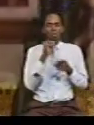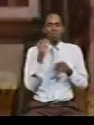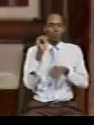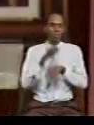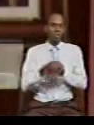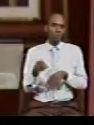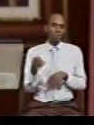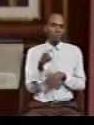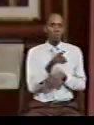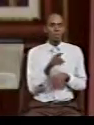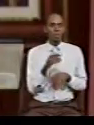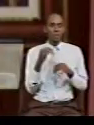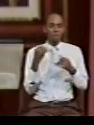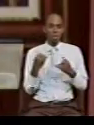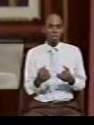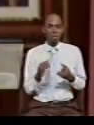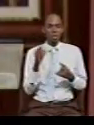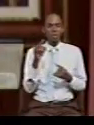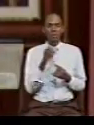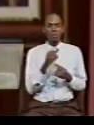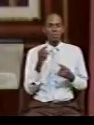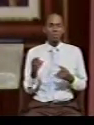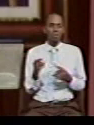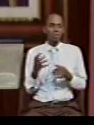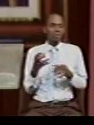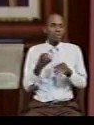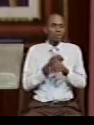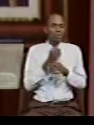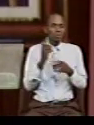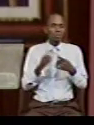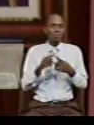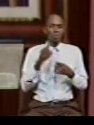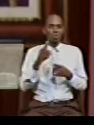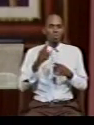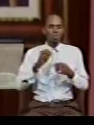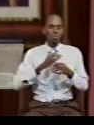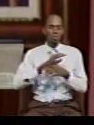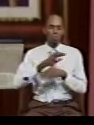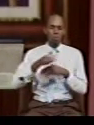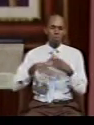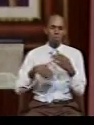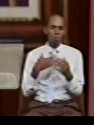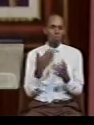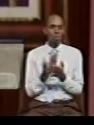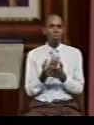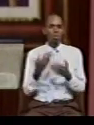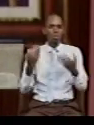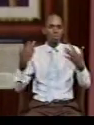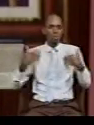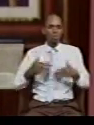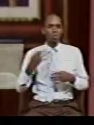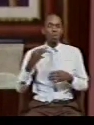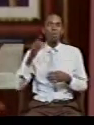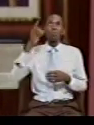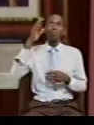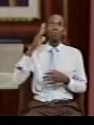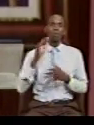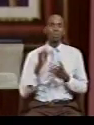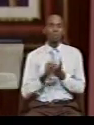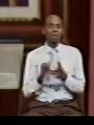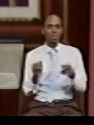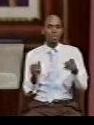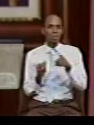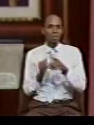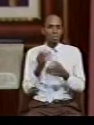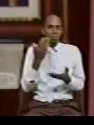Wherefore, take unto you the whole armor of God, that ye may be able to withstand